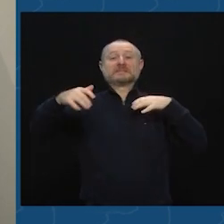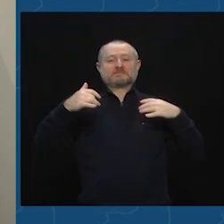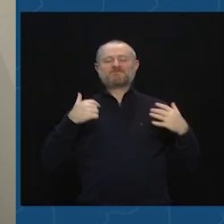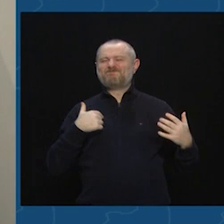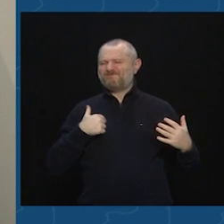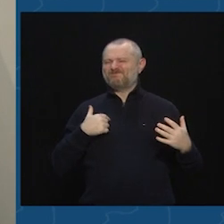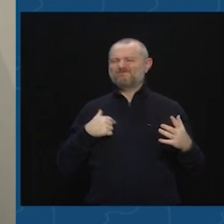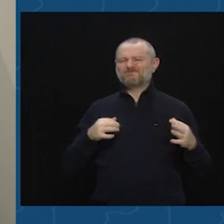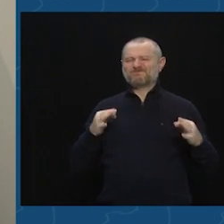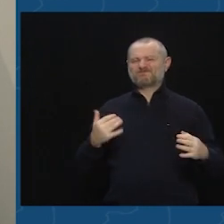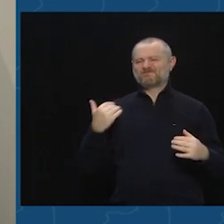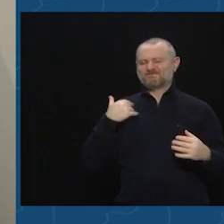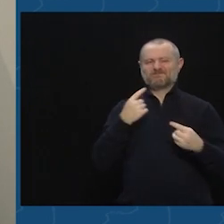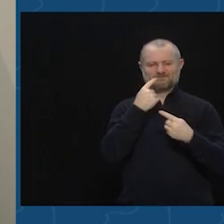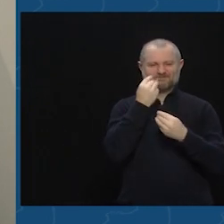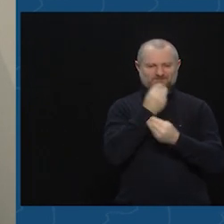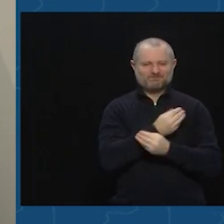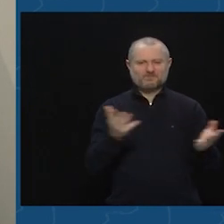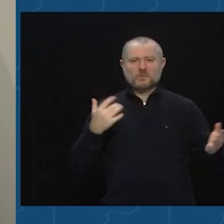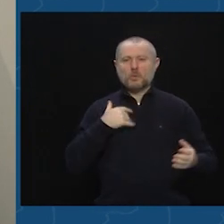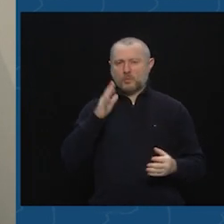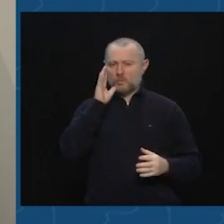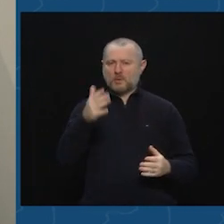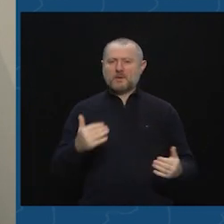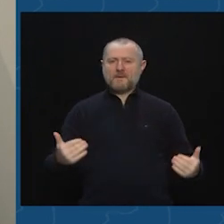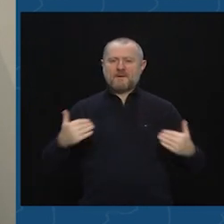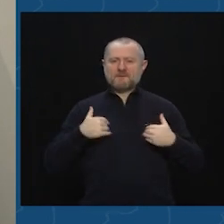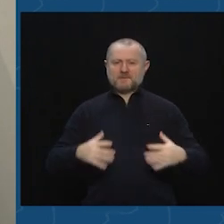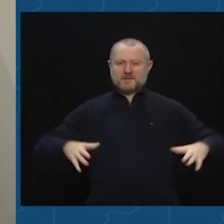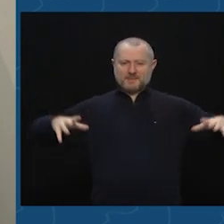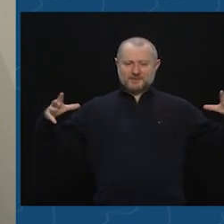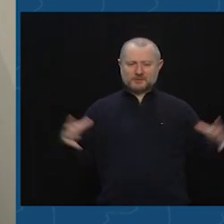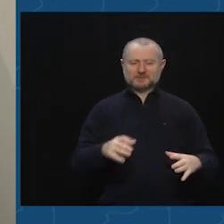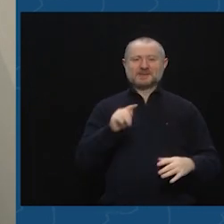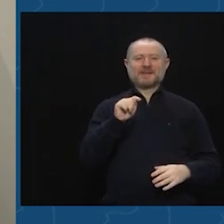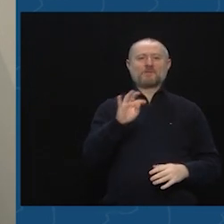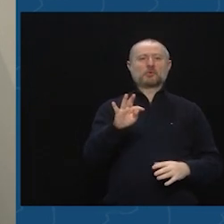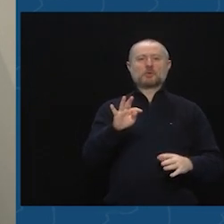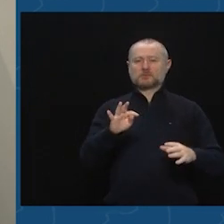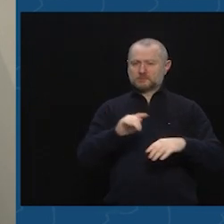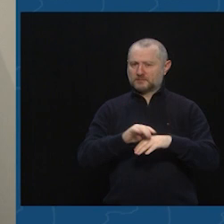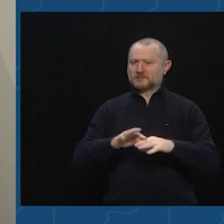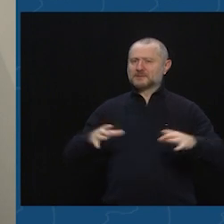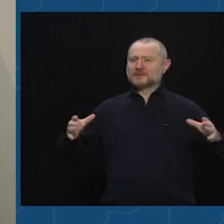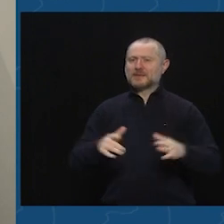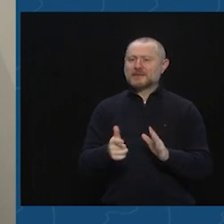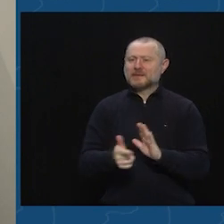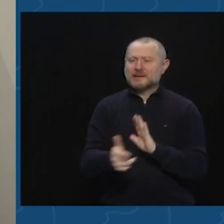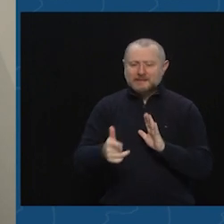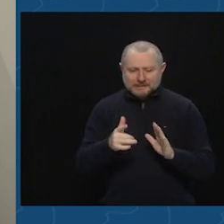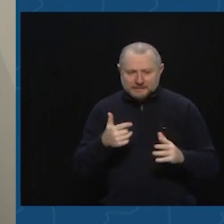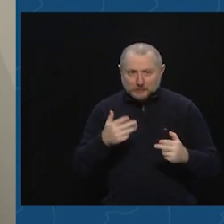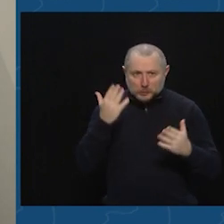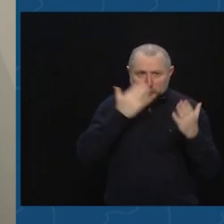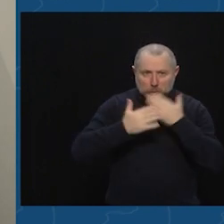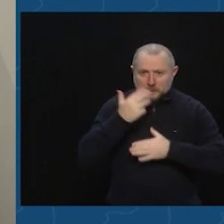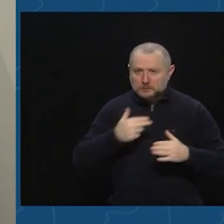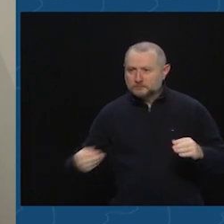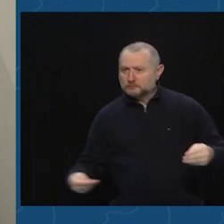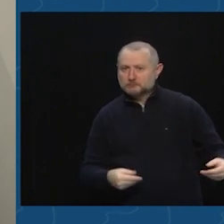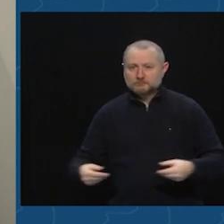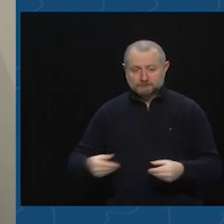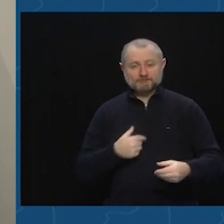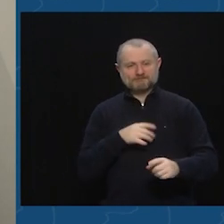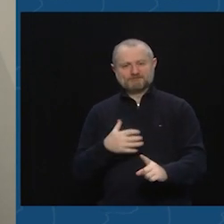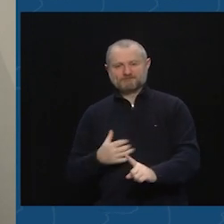force on gun violence, illegal guns. And we will bring all these individuals together, as well as people from 9 states in the Northeast.